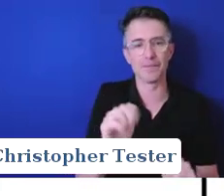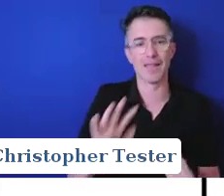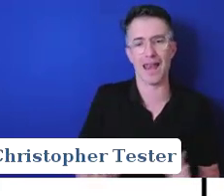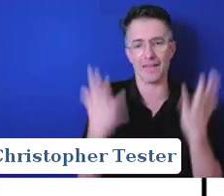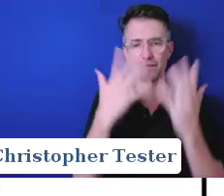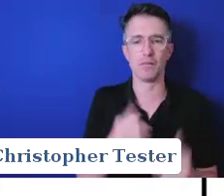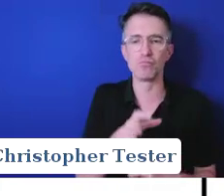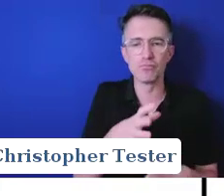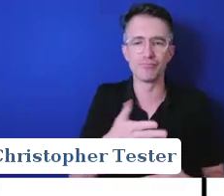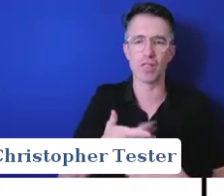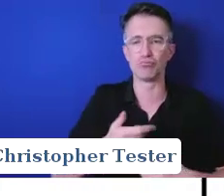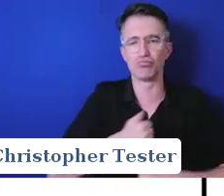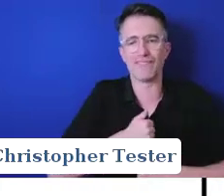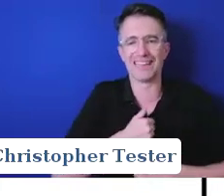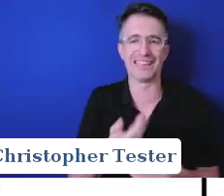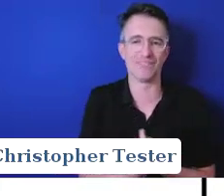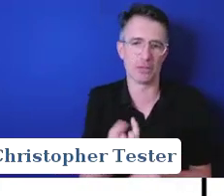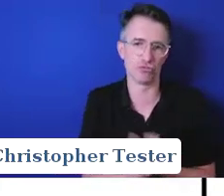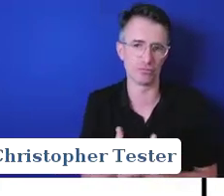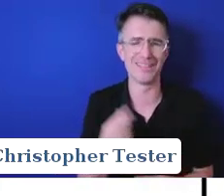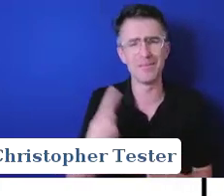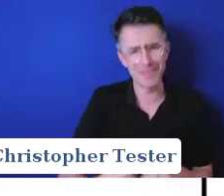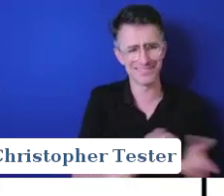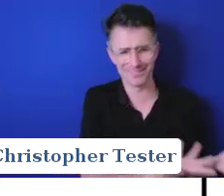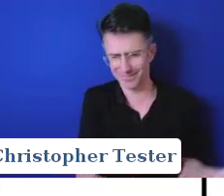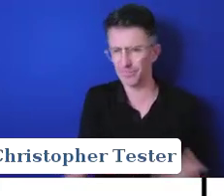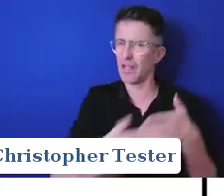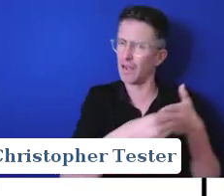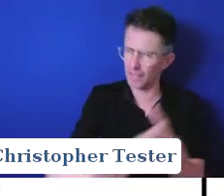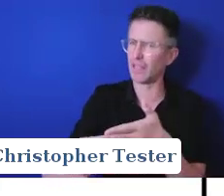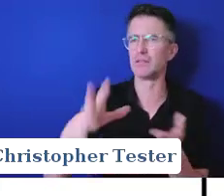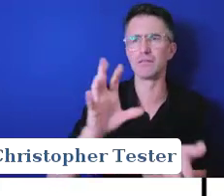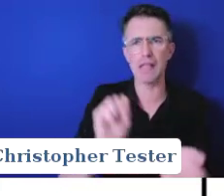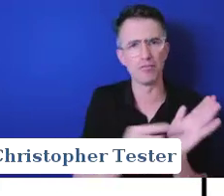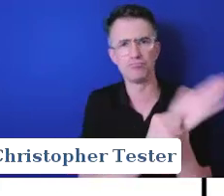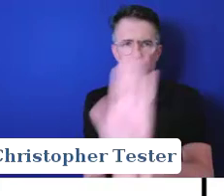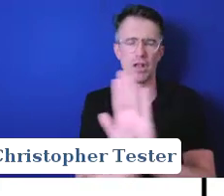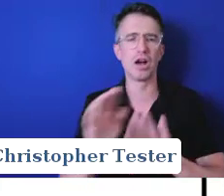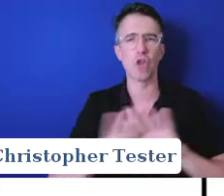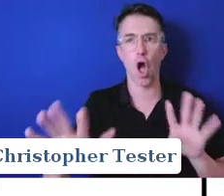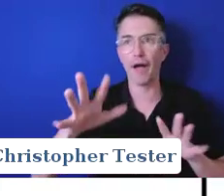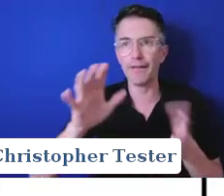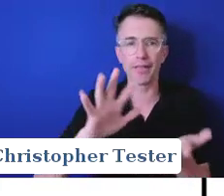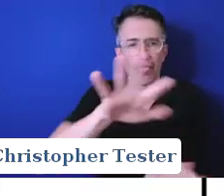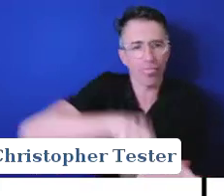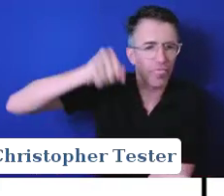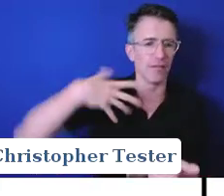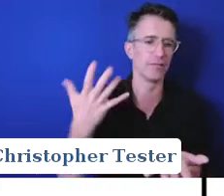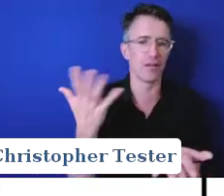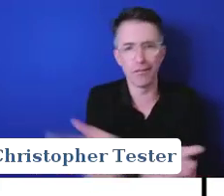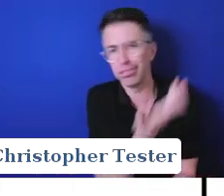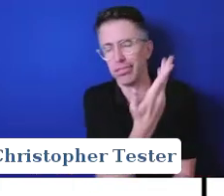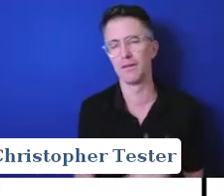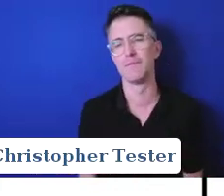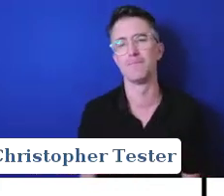protection, enabling inclusion and participation of persons with disabilities. Indeed, it will be interesting to invite you to read the